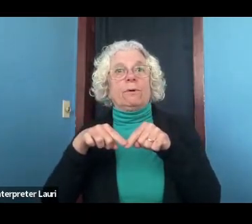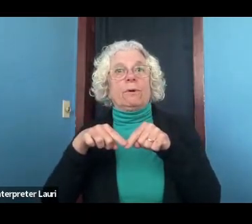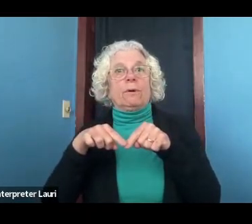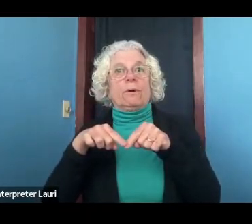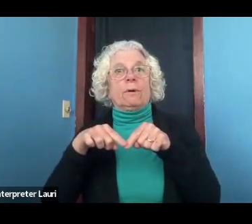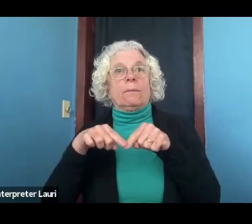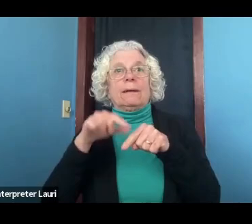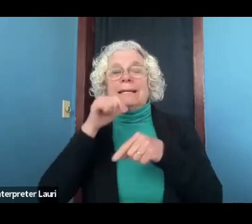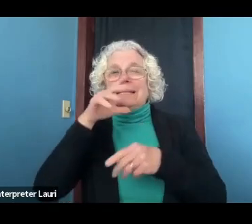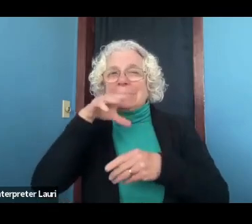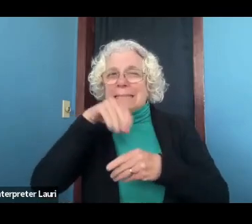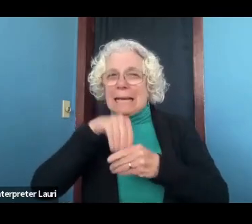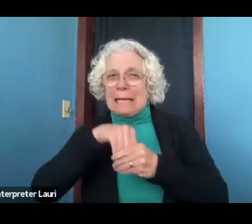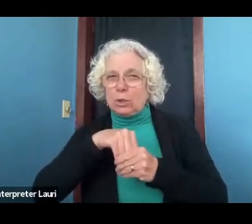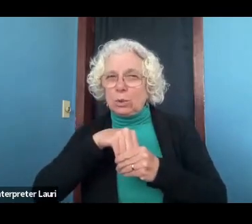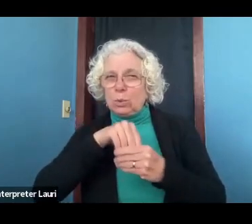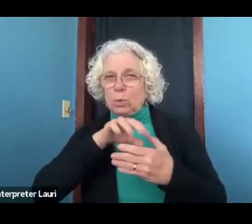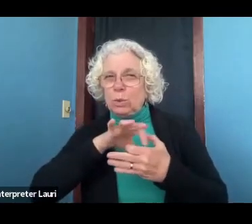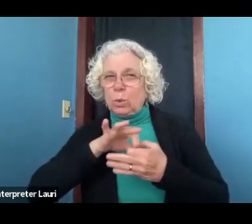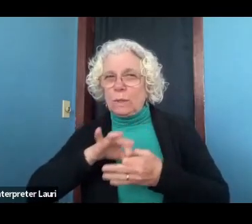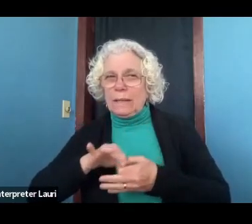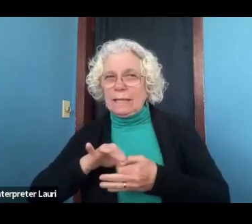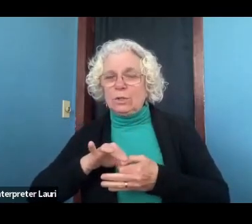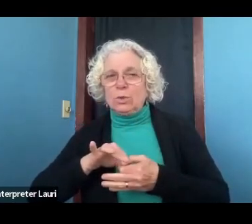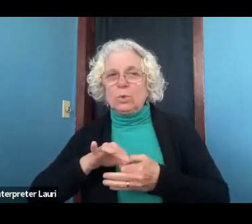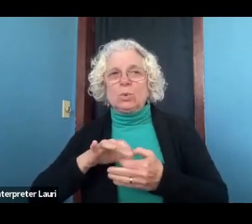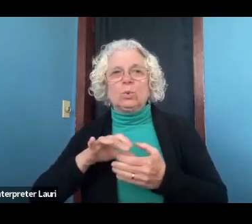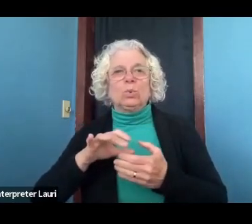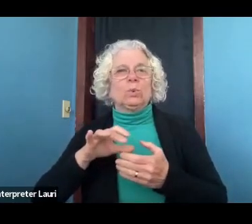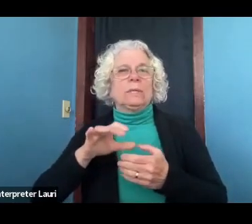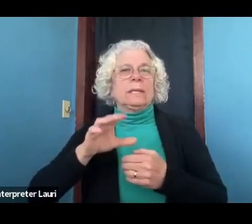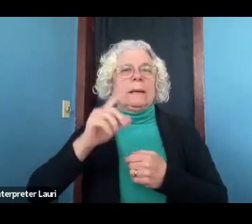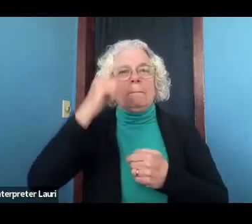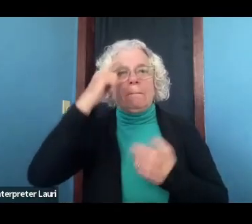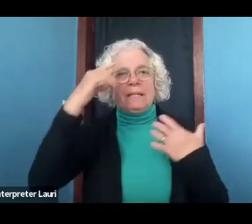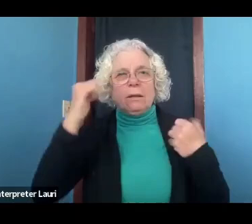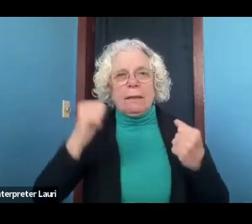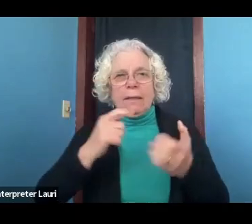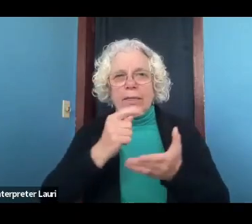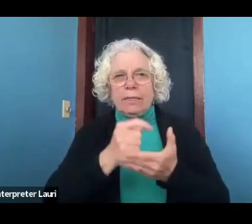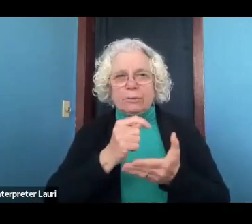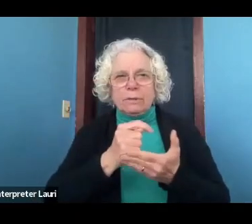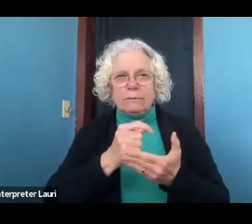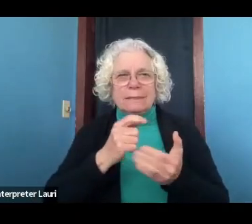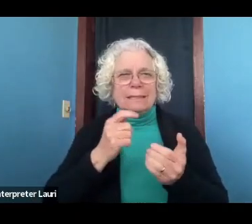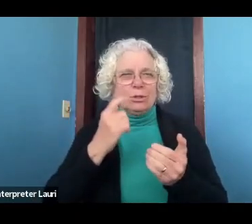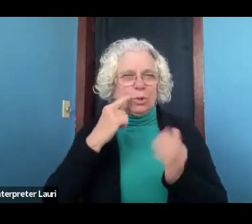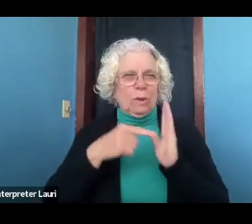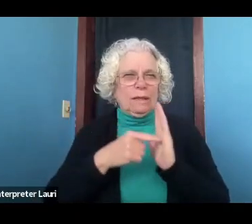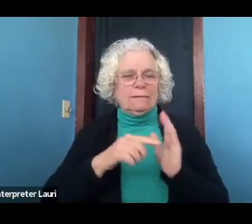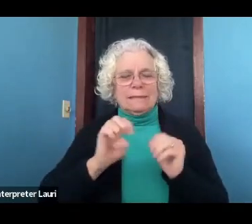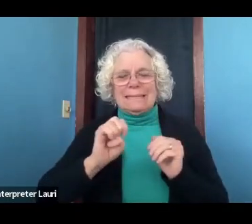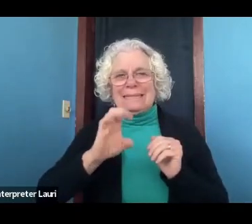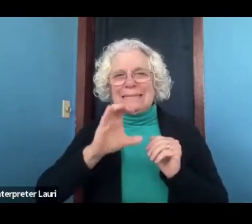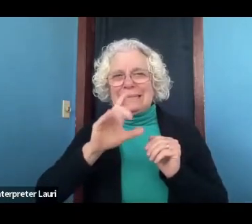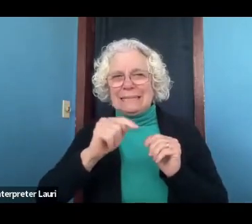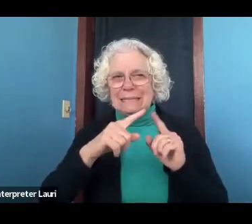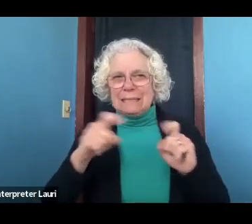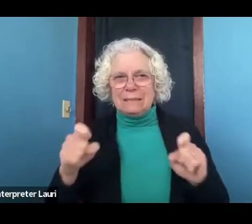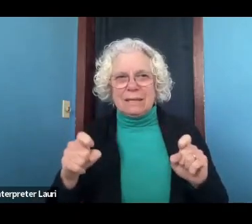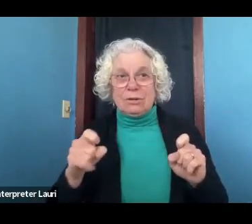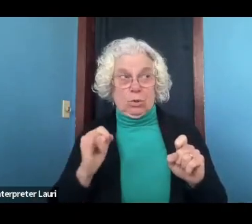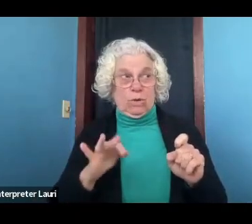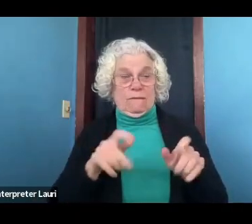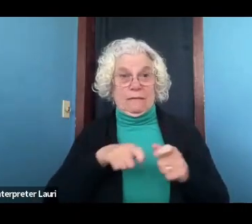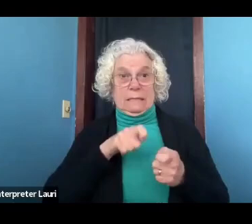about intrusive mental health treatments like electroconvulsive therapy or neuroleptic medications. So you